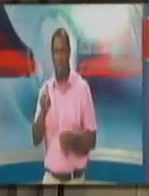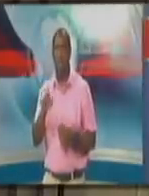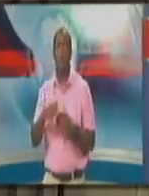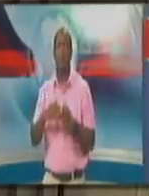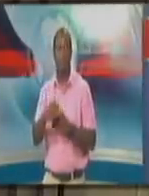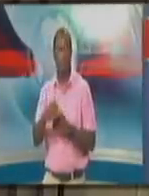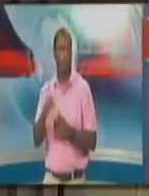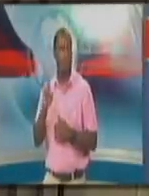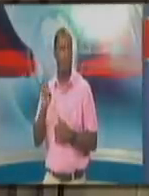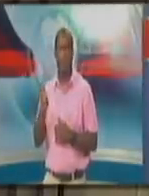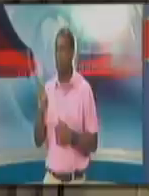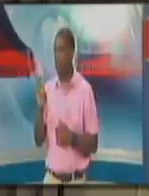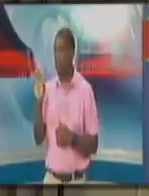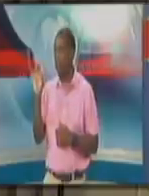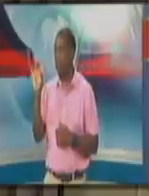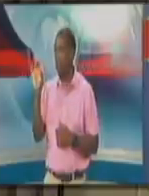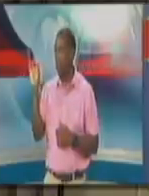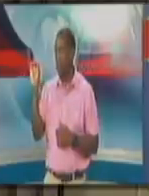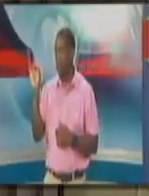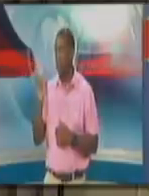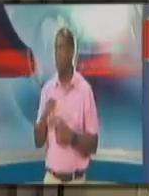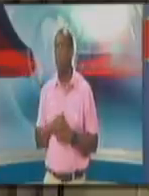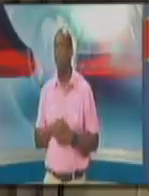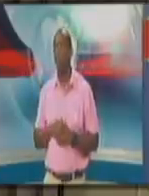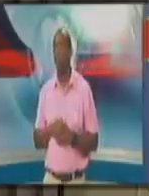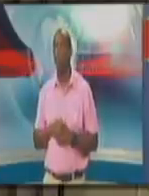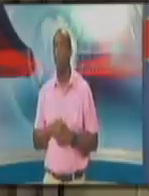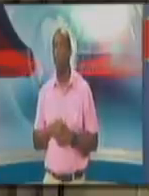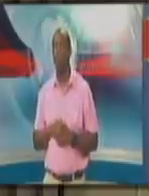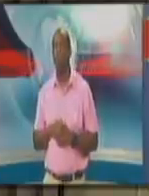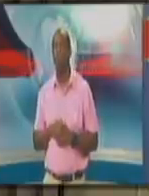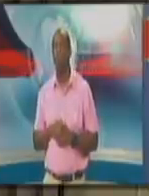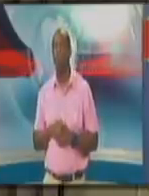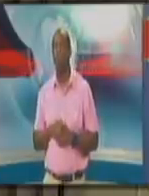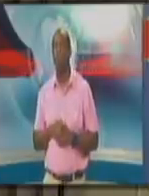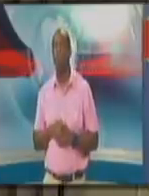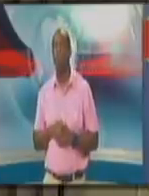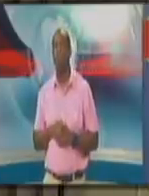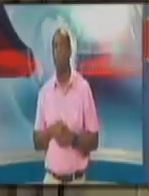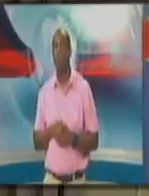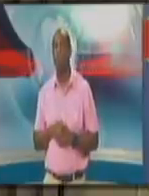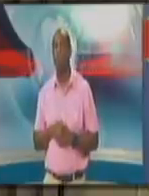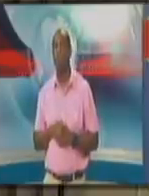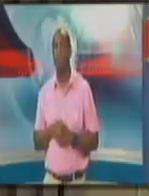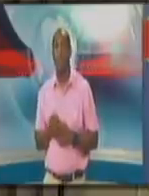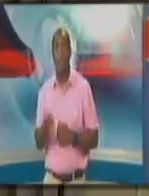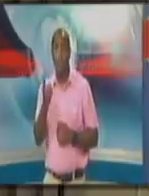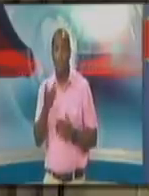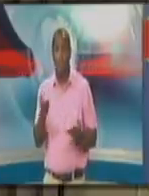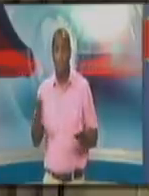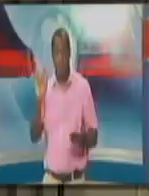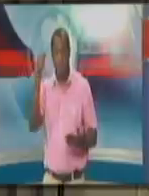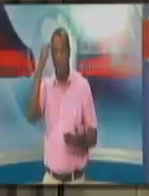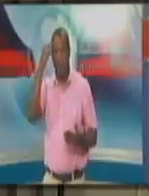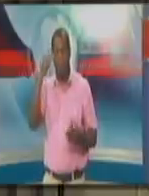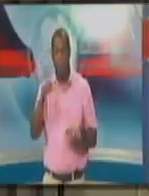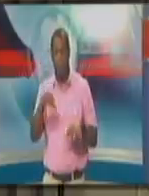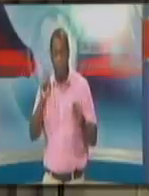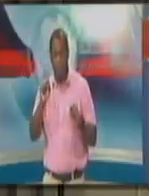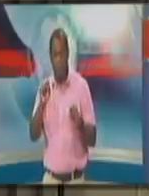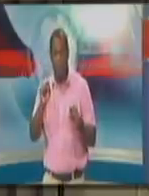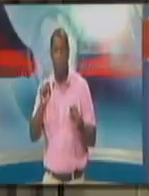responsibilities of health, or the government by that matter, is the protection of its